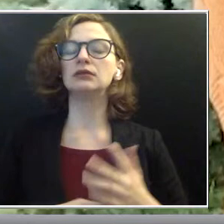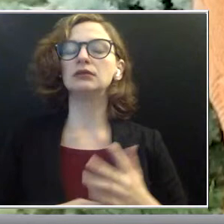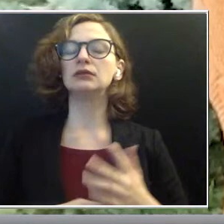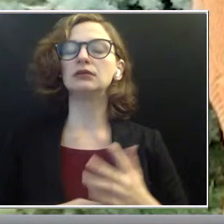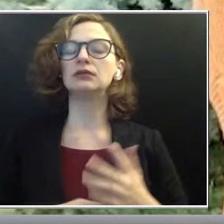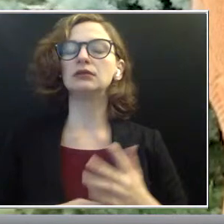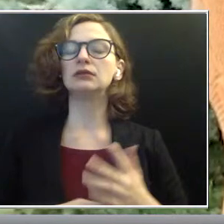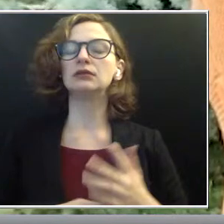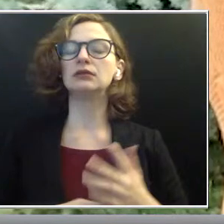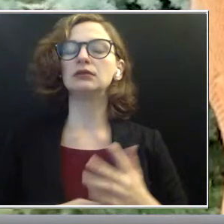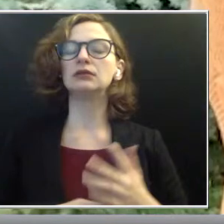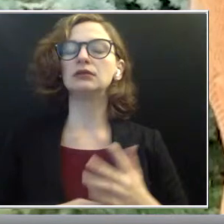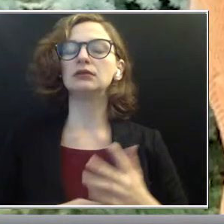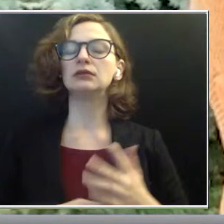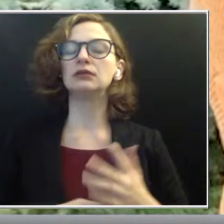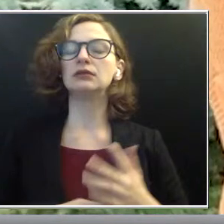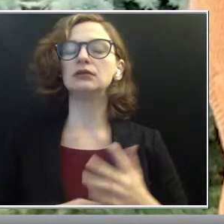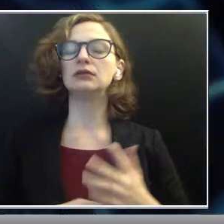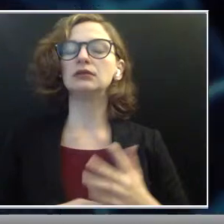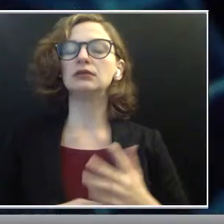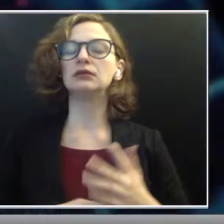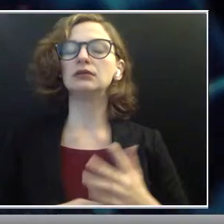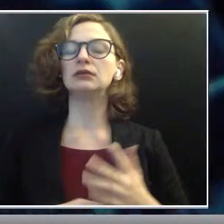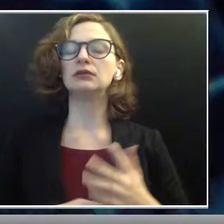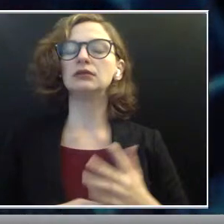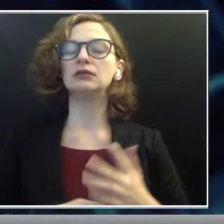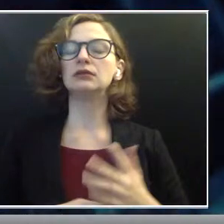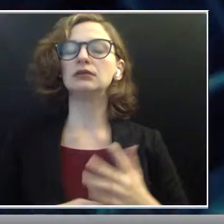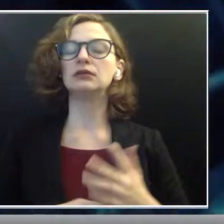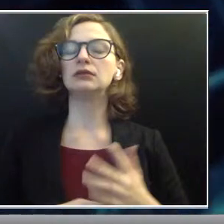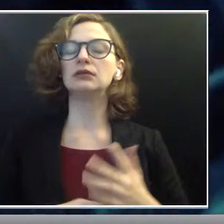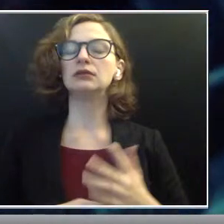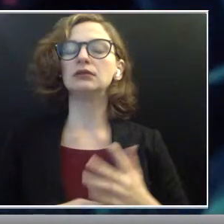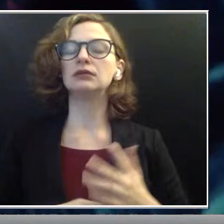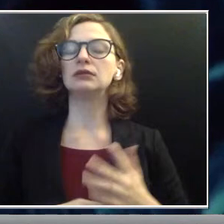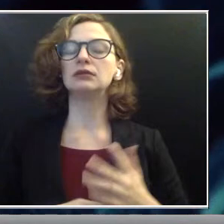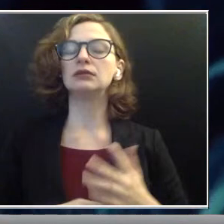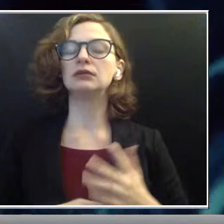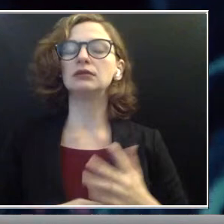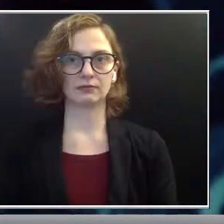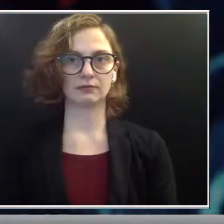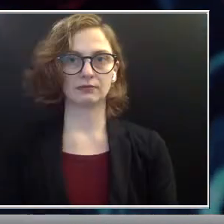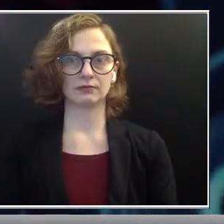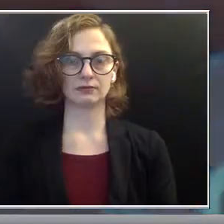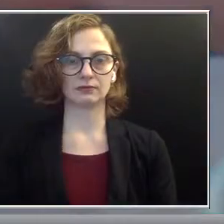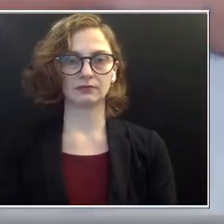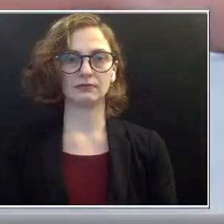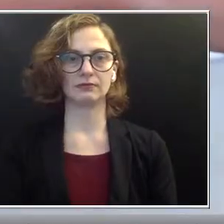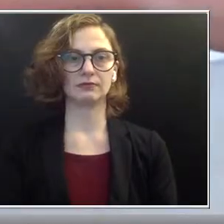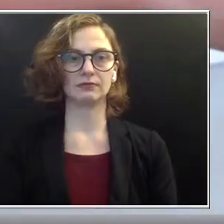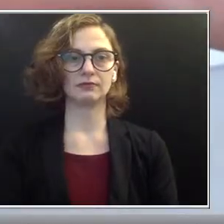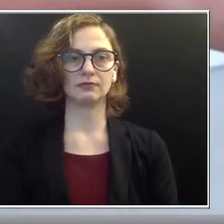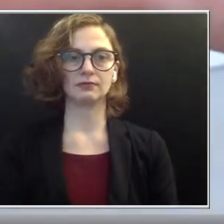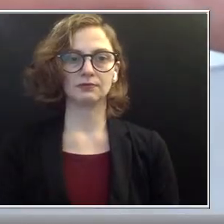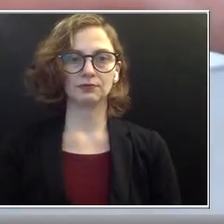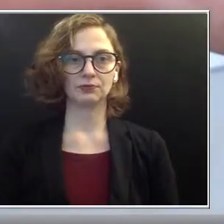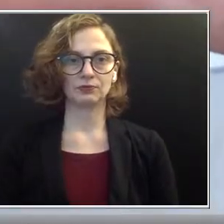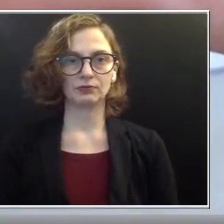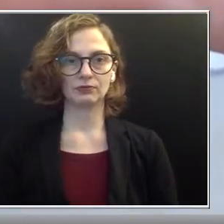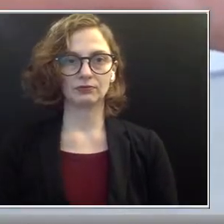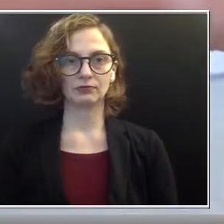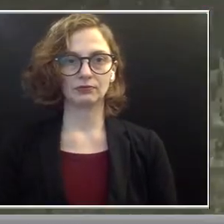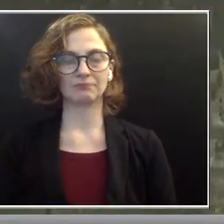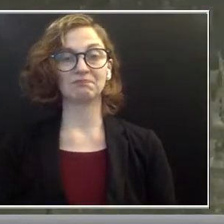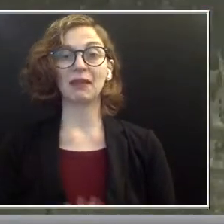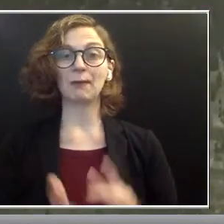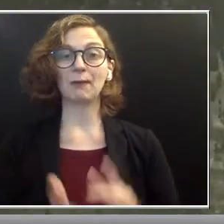on another medication to treat Graves' disease called propylthiouracil, or PTU. It's safe to take during